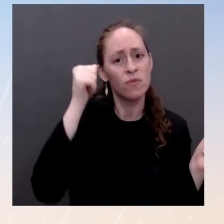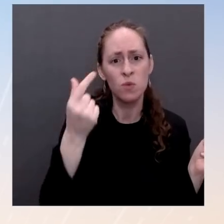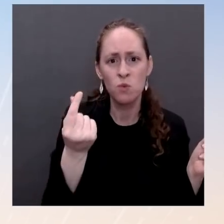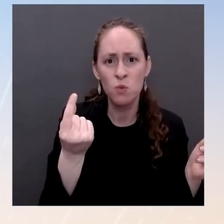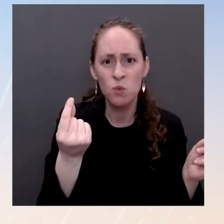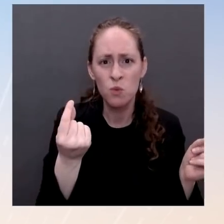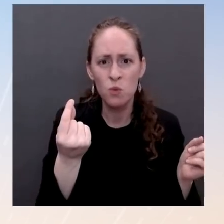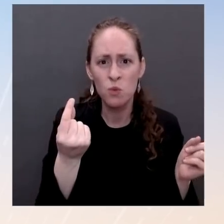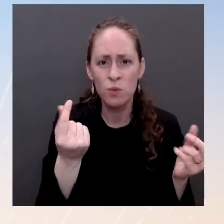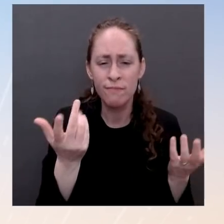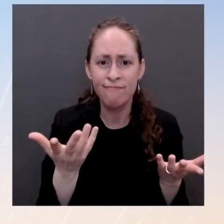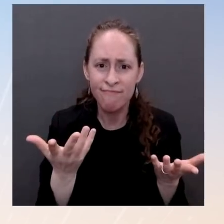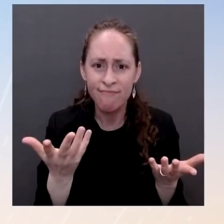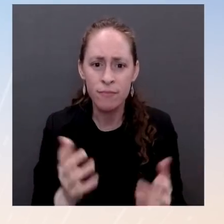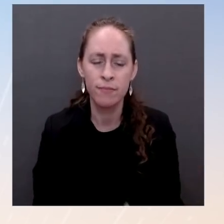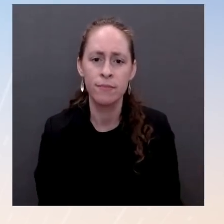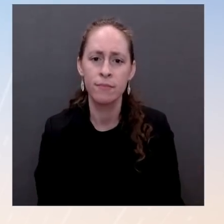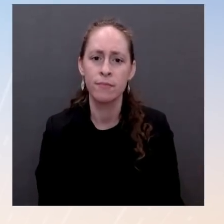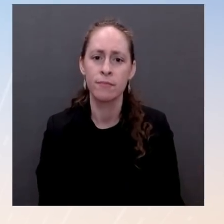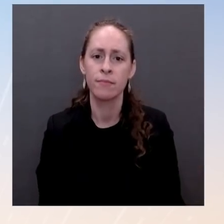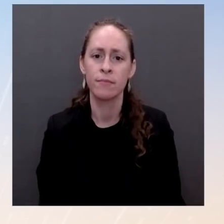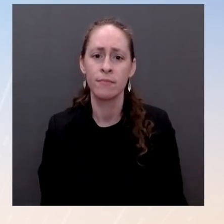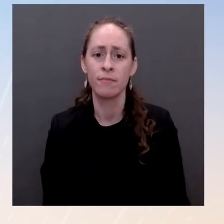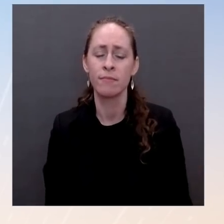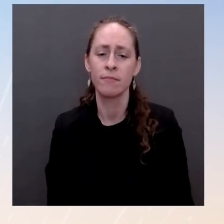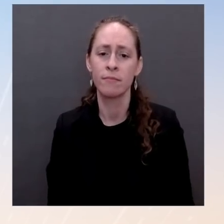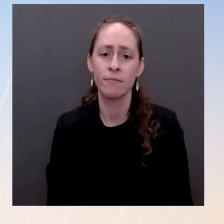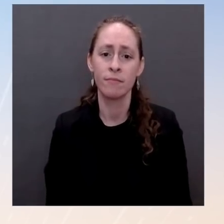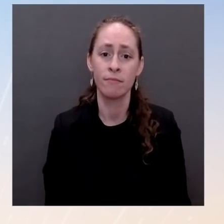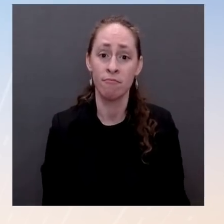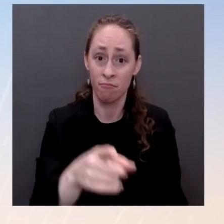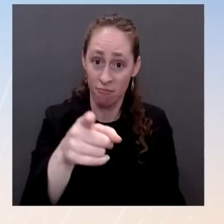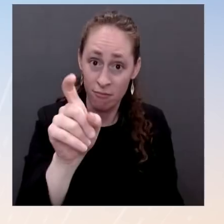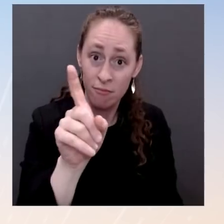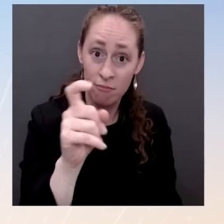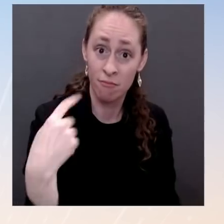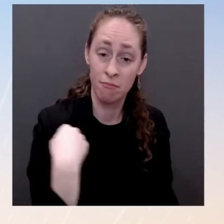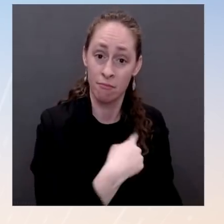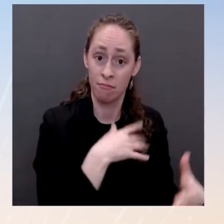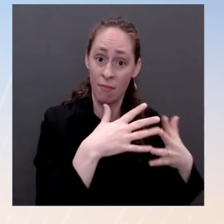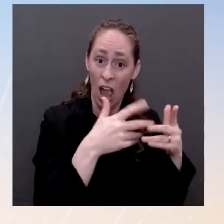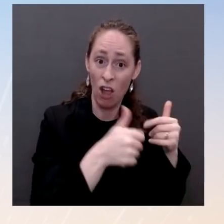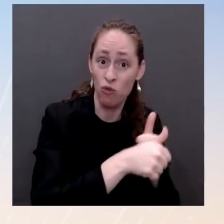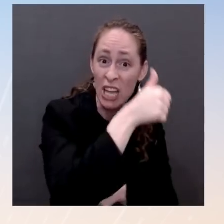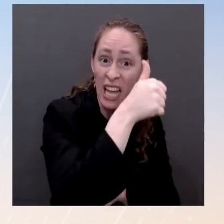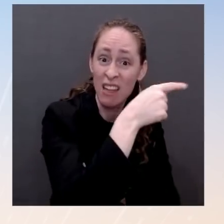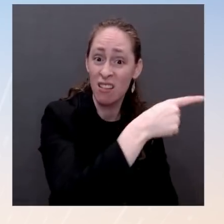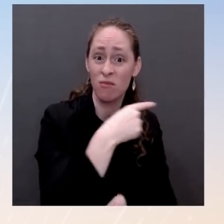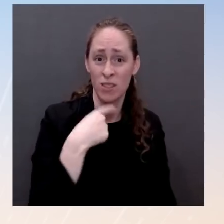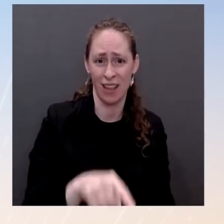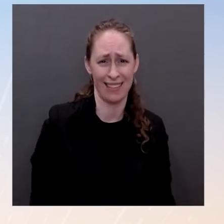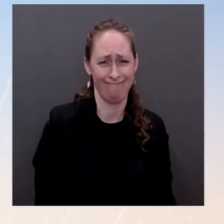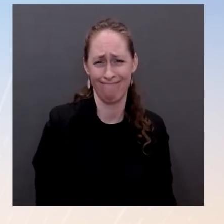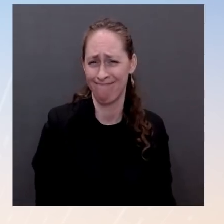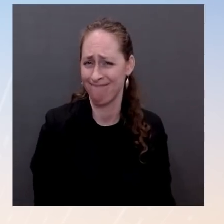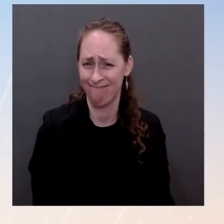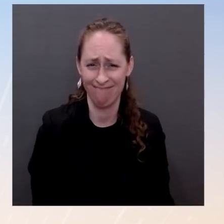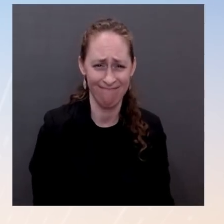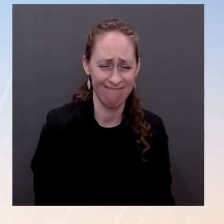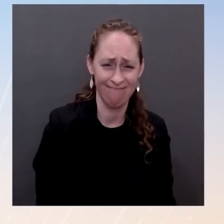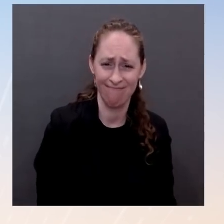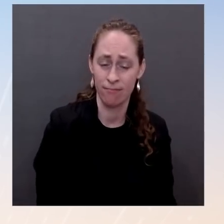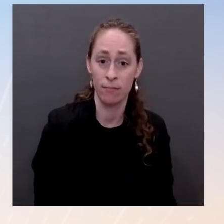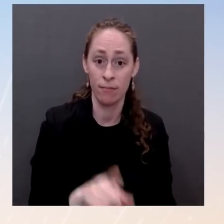is posing to Russia, to the Russian people. There's no threat that Ukraine is posing to Russia. What we're working to do here is